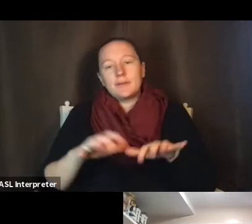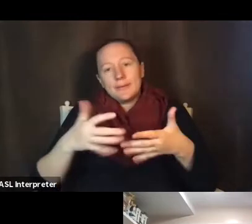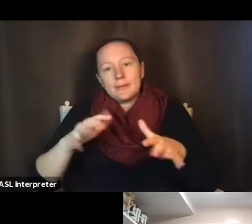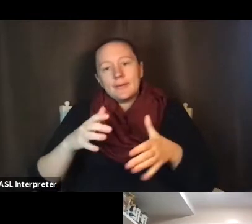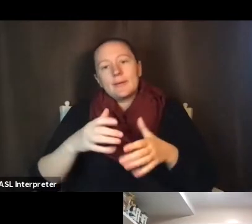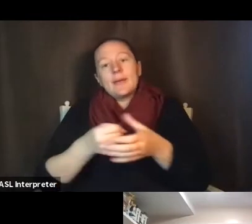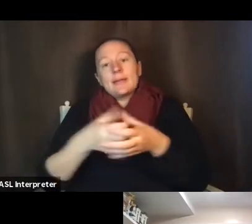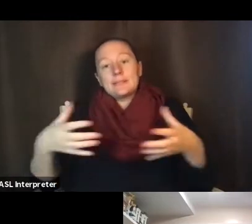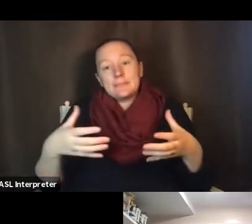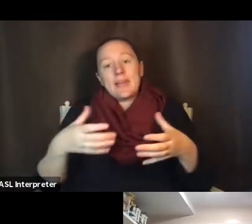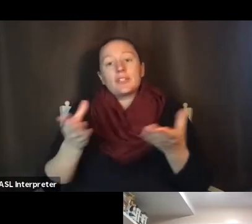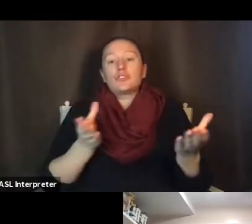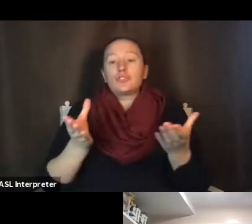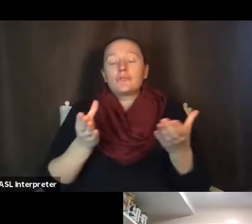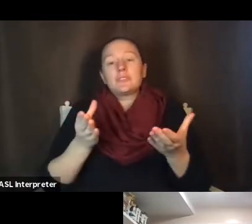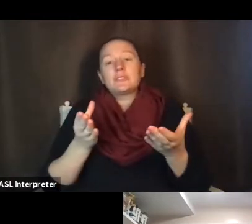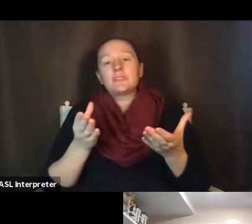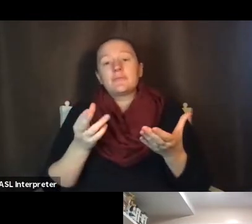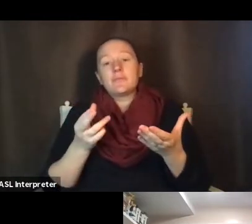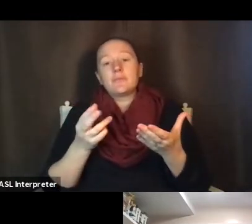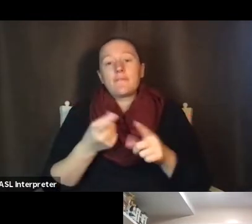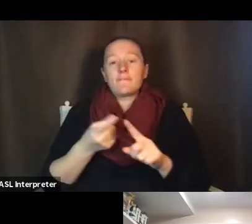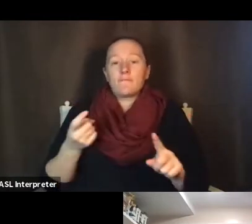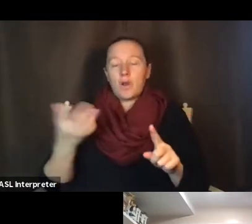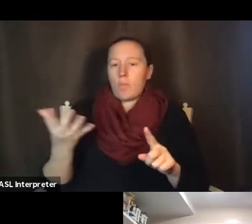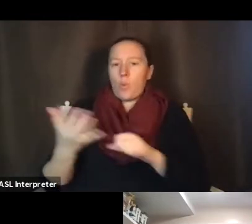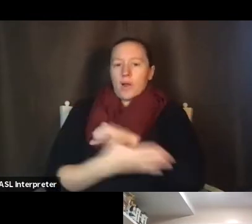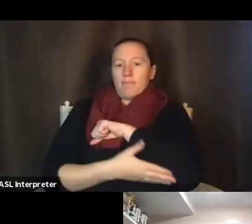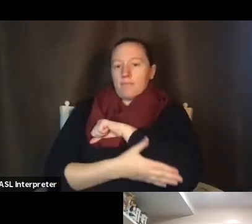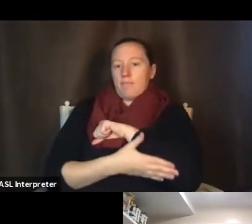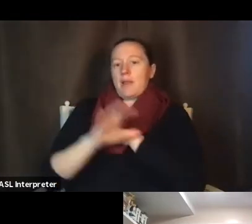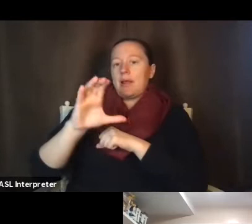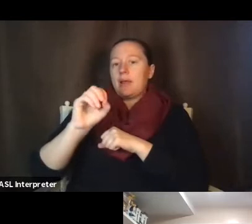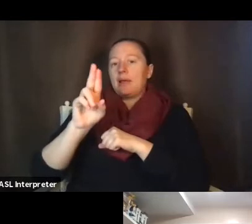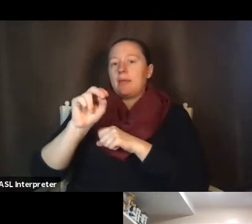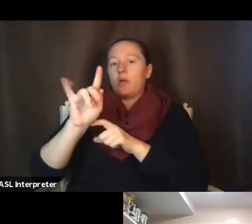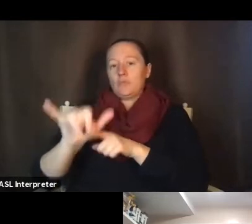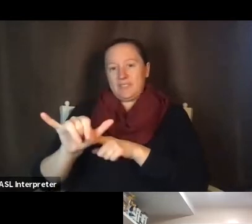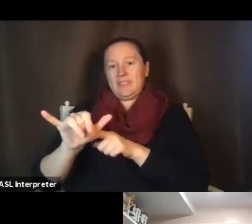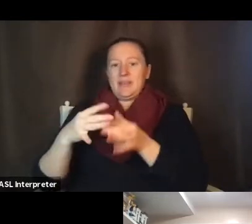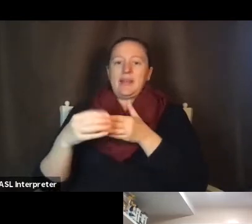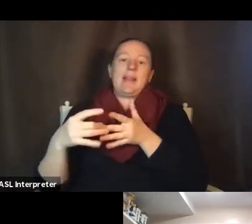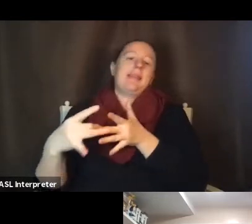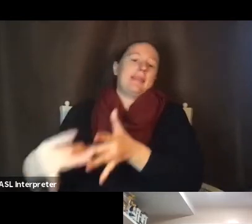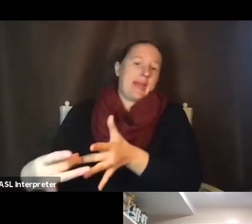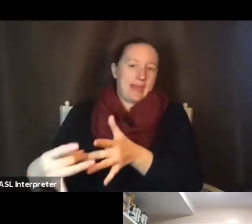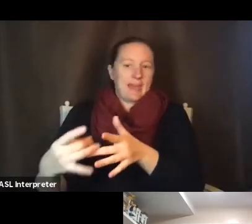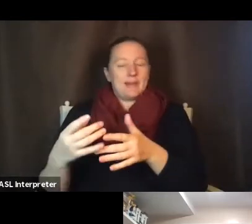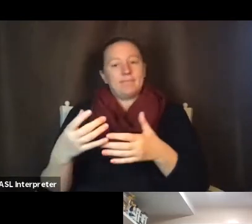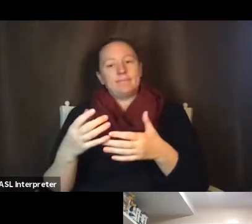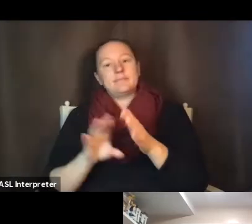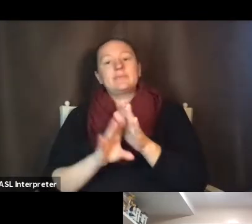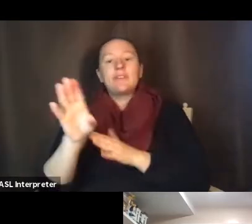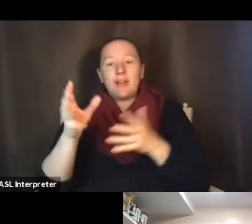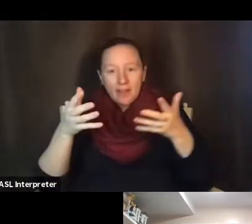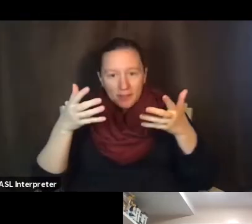of services was noted to be a result of county-led and funded initiatives that were developed after stakeholders